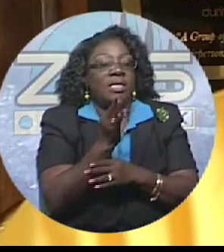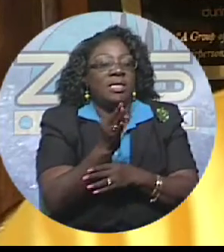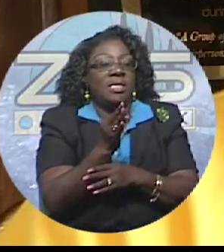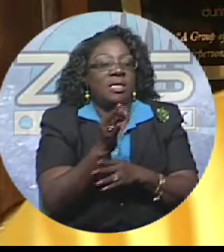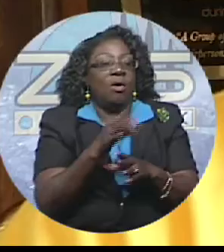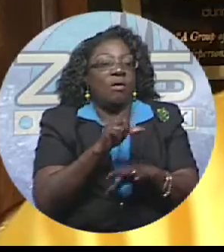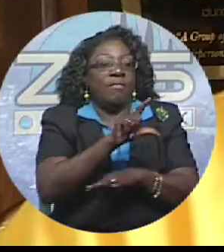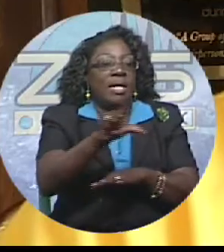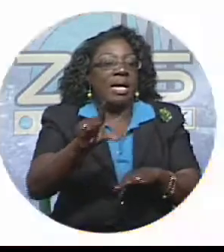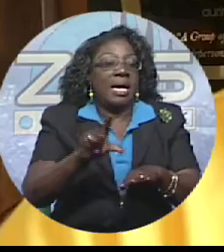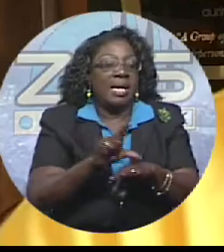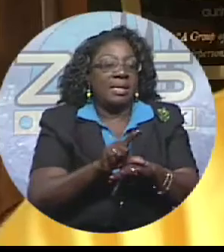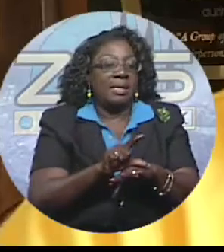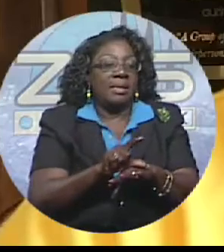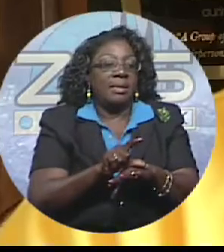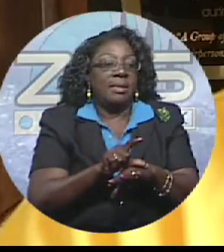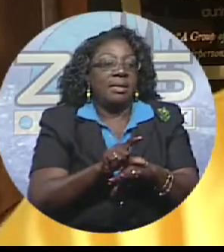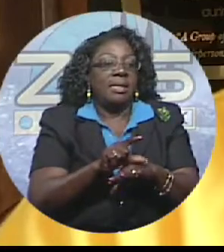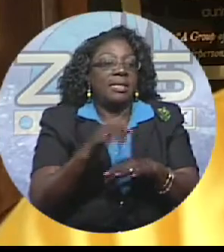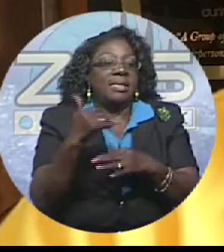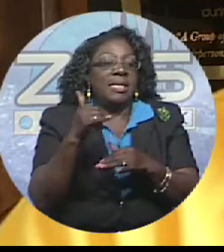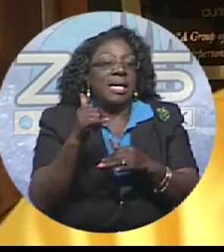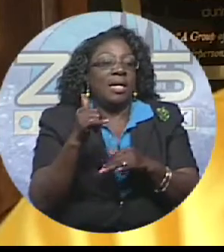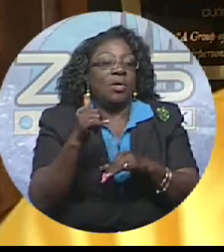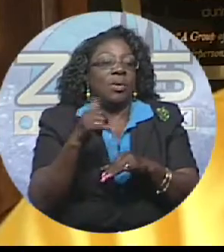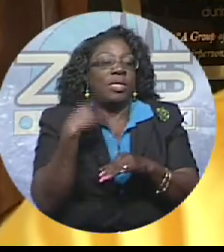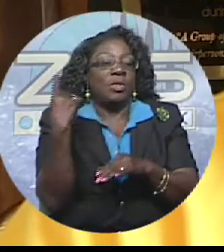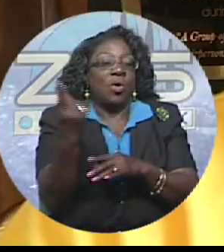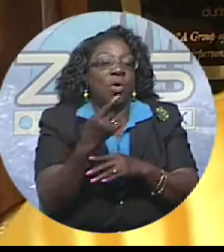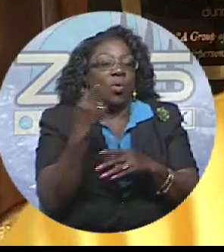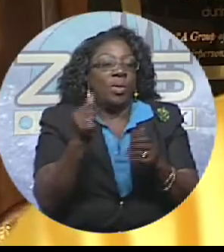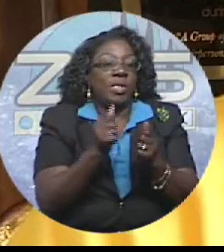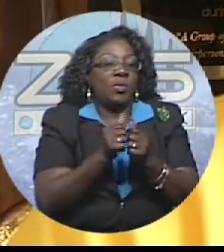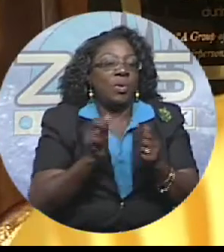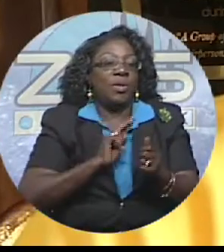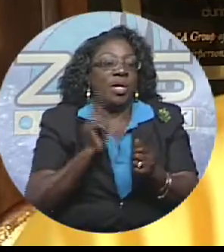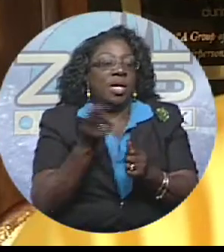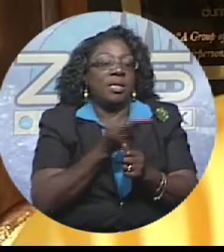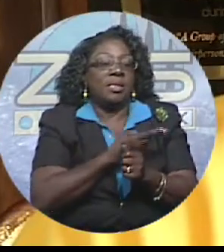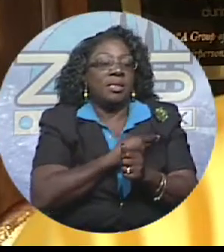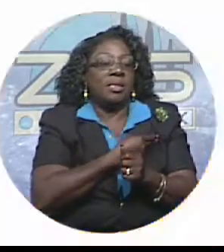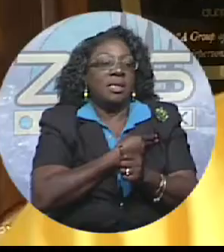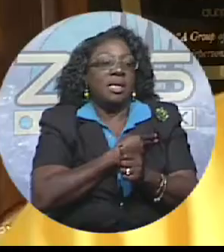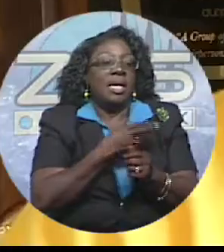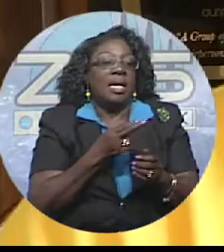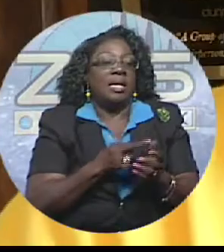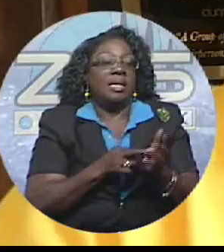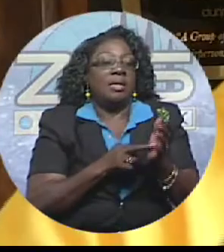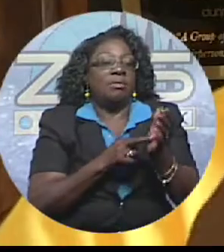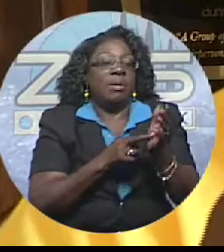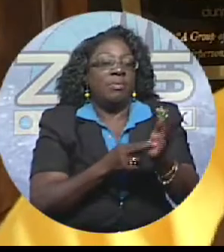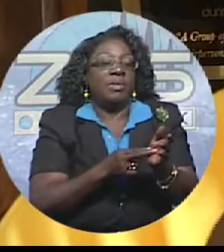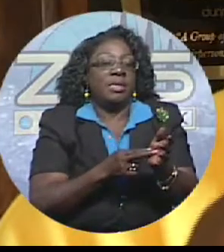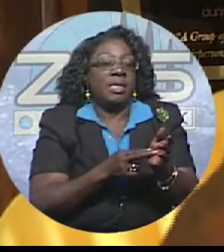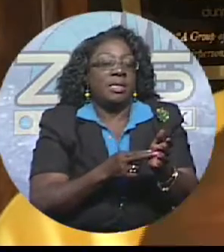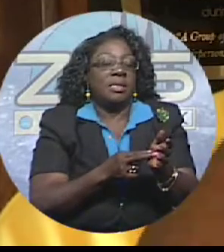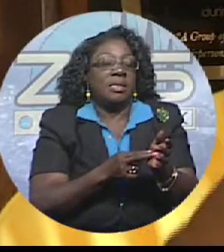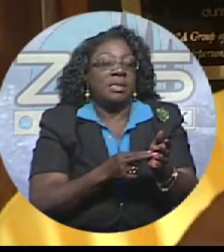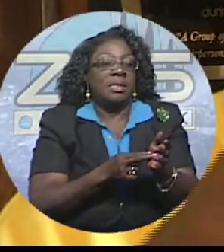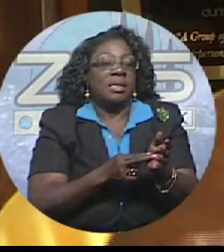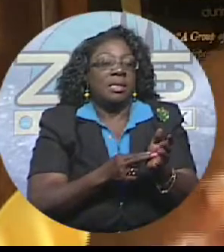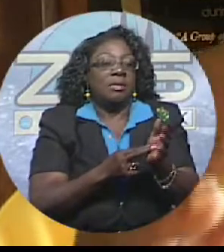the land. The yellow is always with us. What that represent? It represents, yeah,